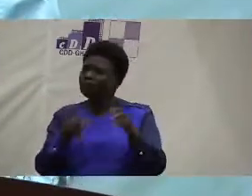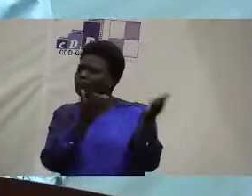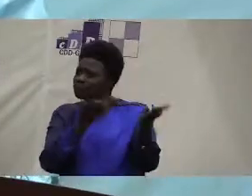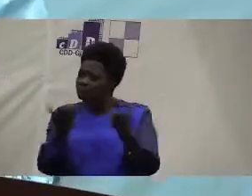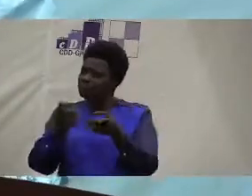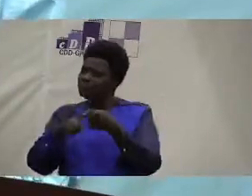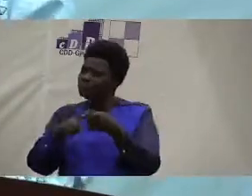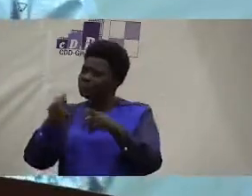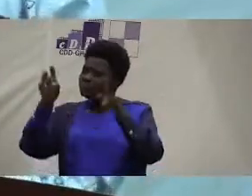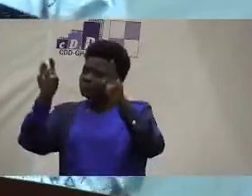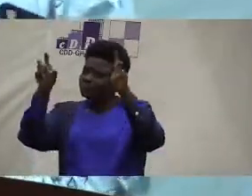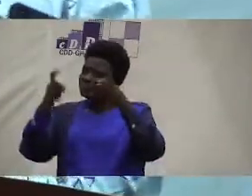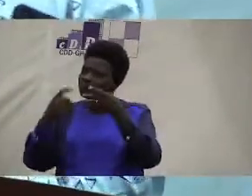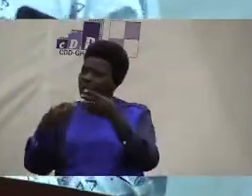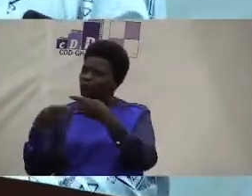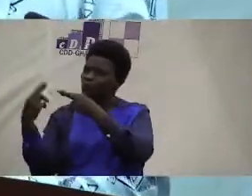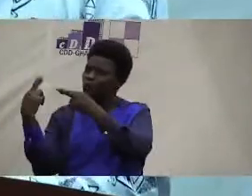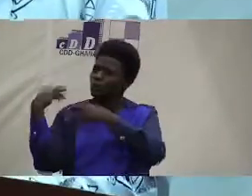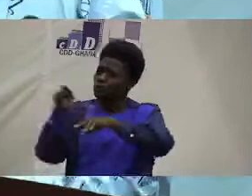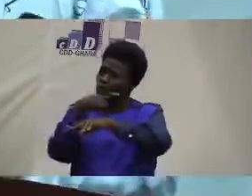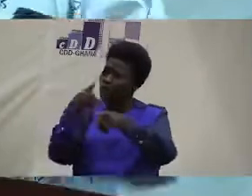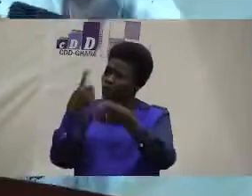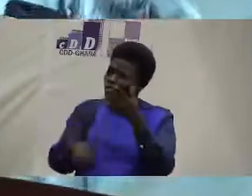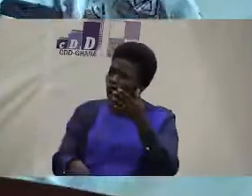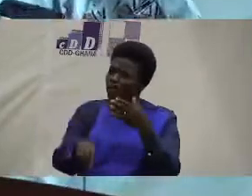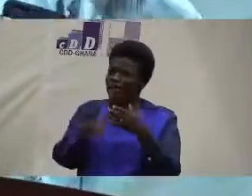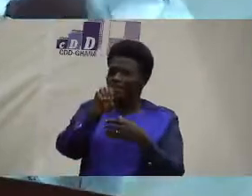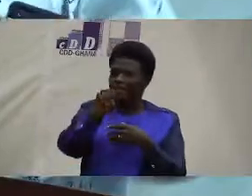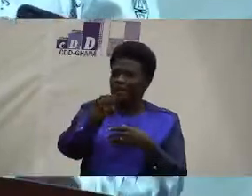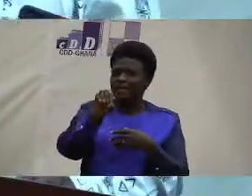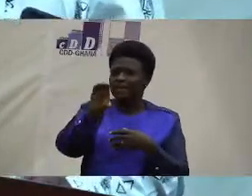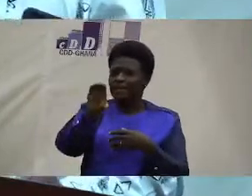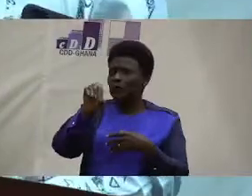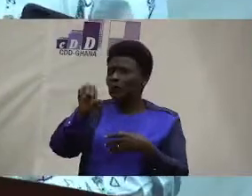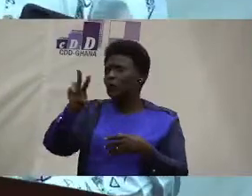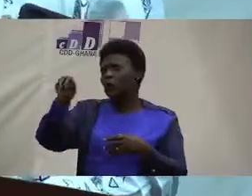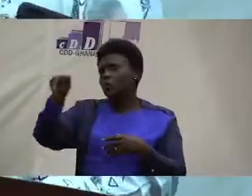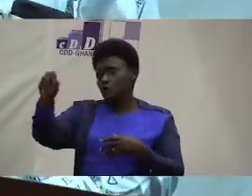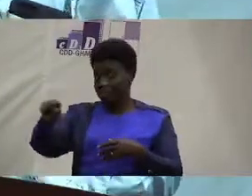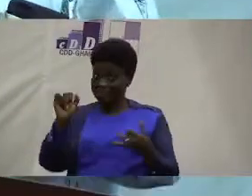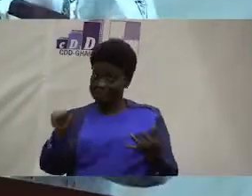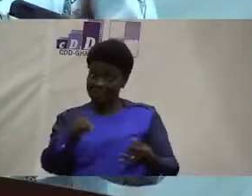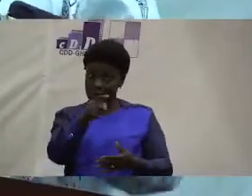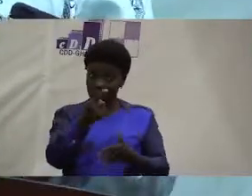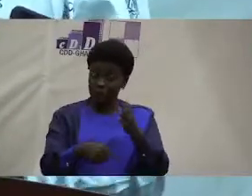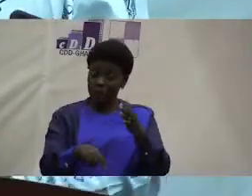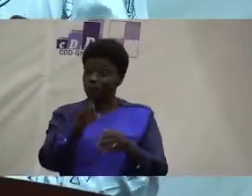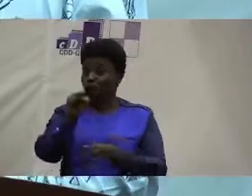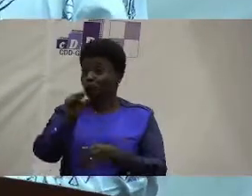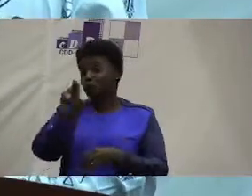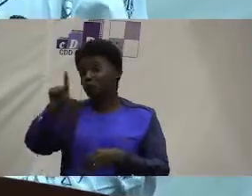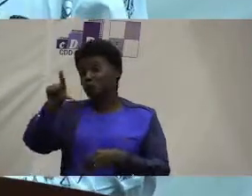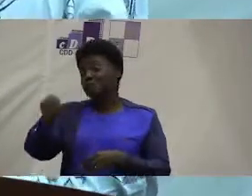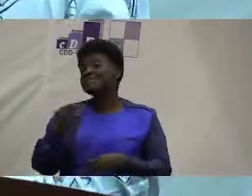What I want to add to the role of ECOWAS is that, yes, Sule's remarks are apt, and we ought all